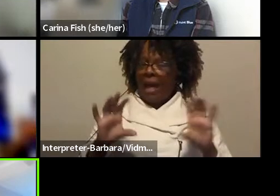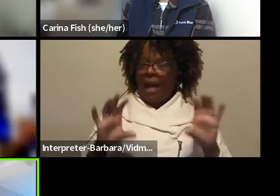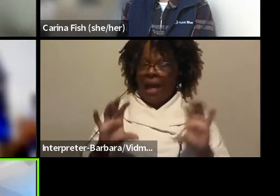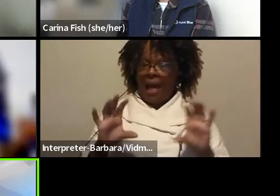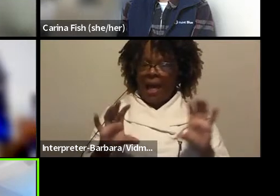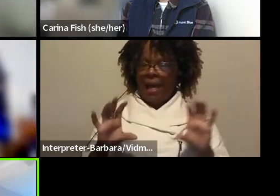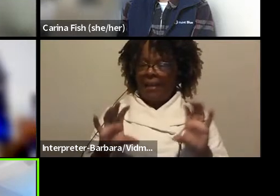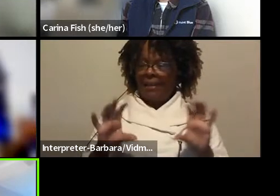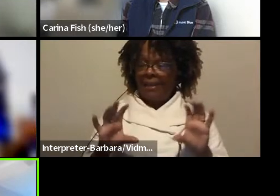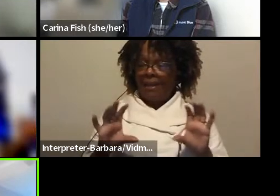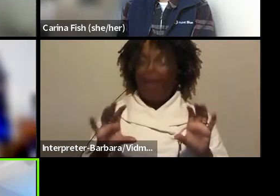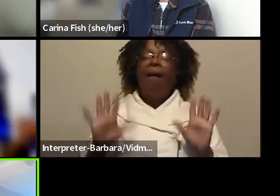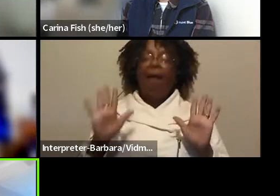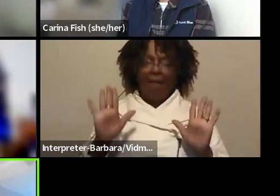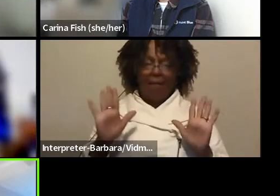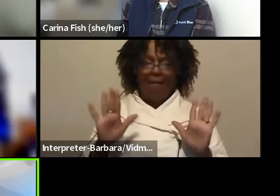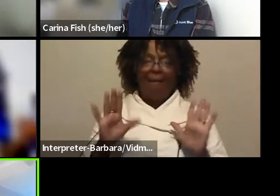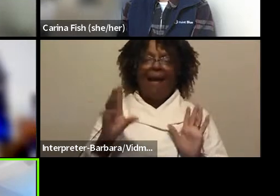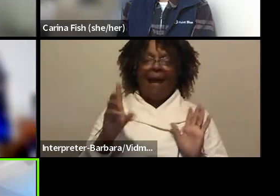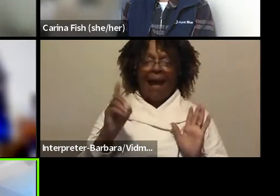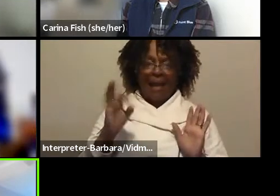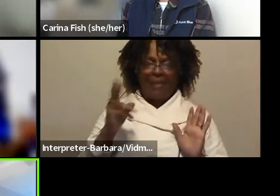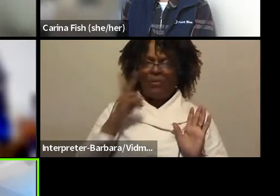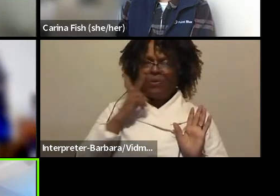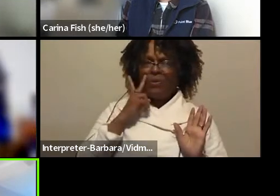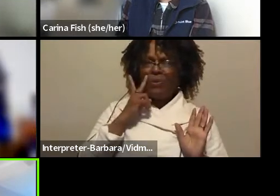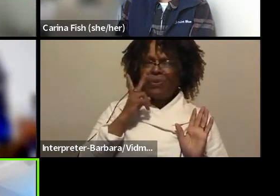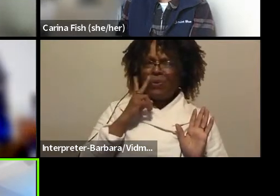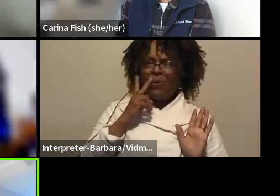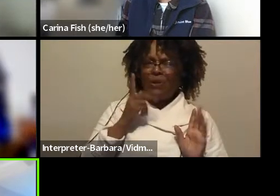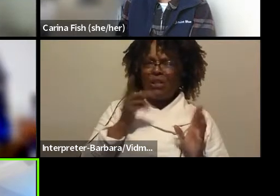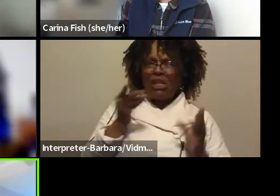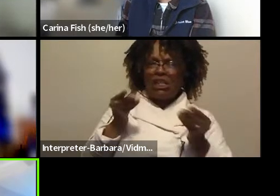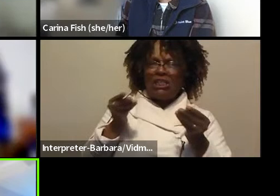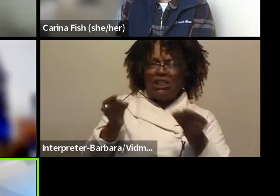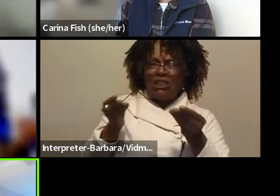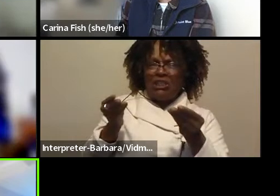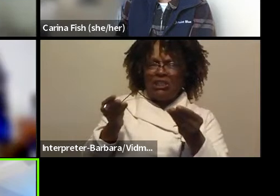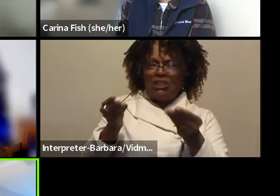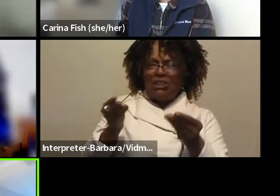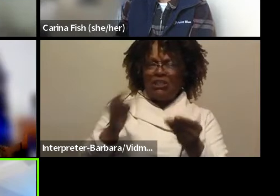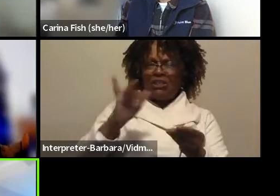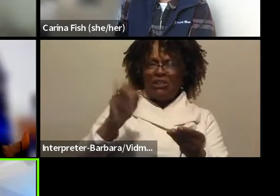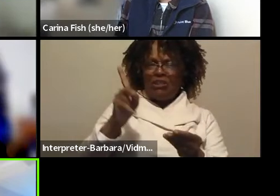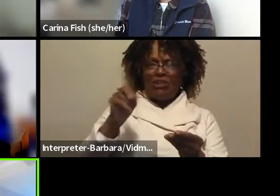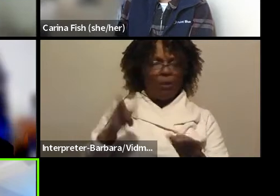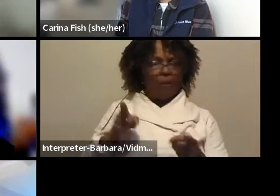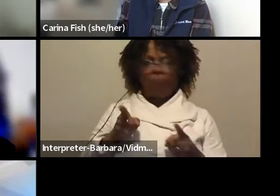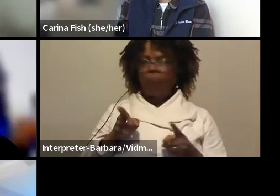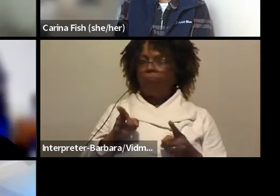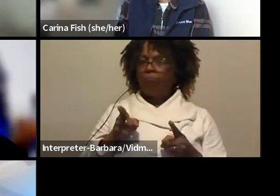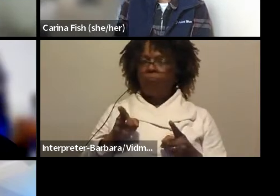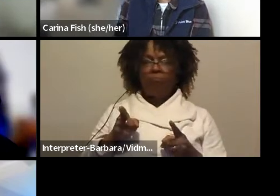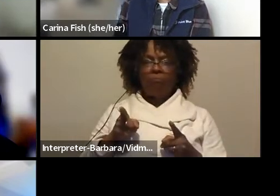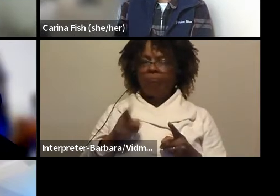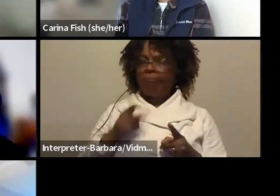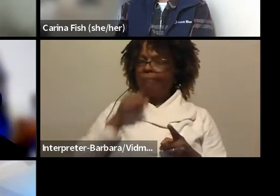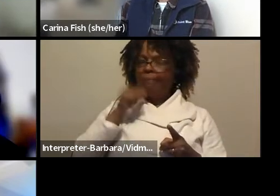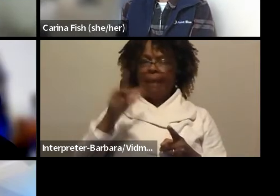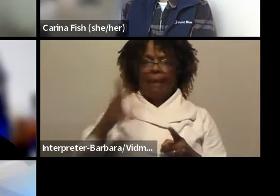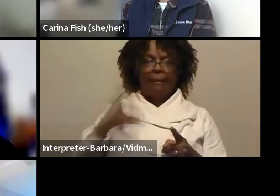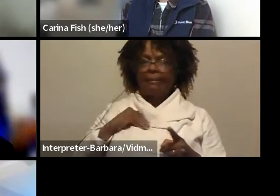Oh, but I do see a joke that we ain't gonna tolerate. A joke that's not